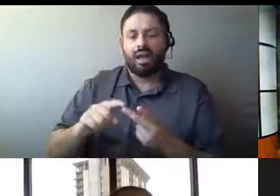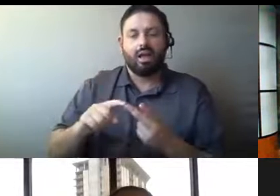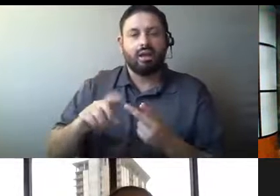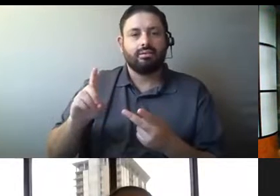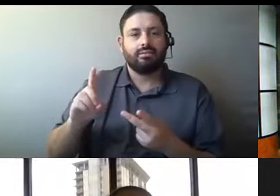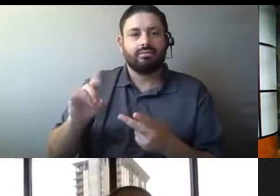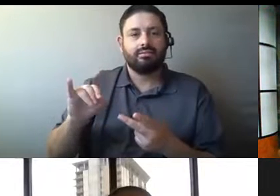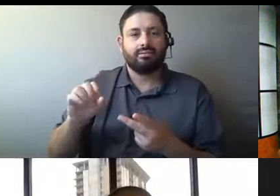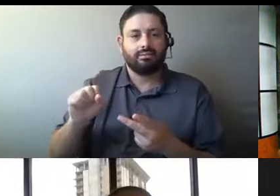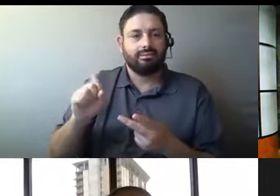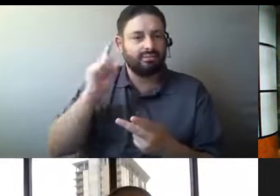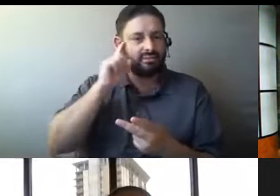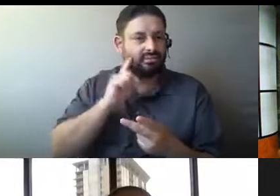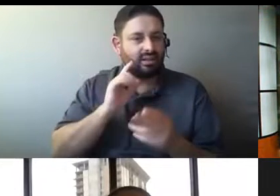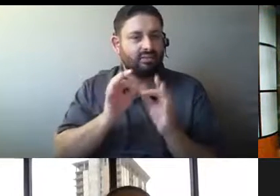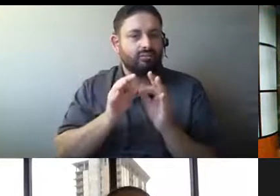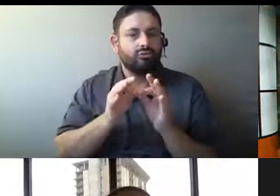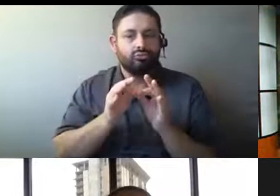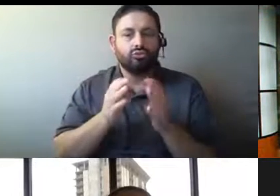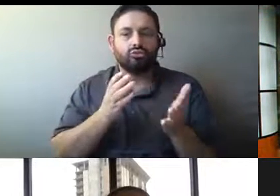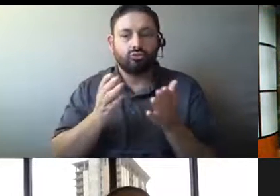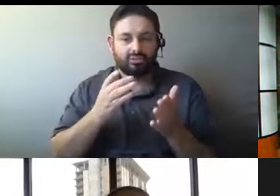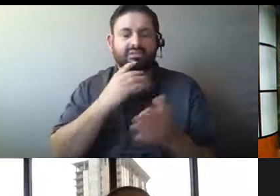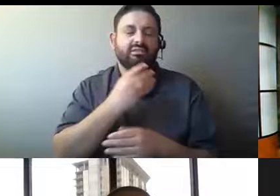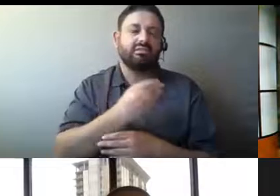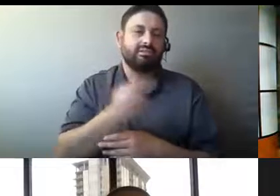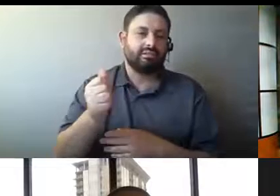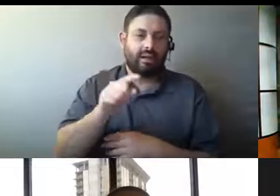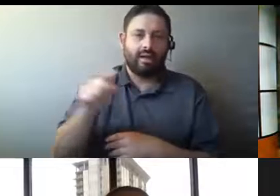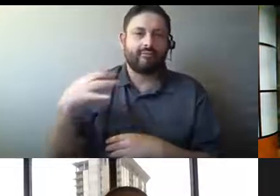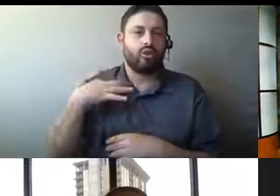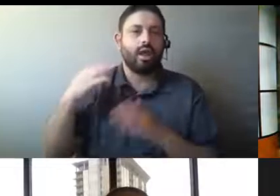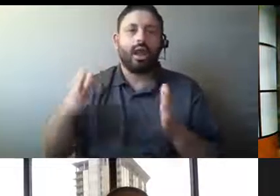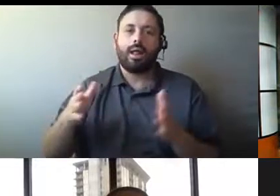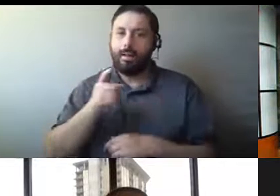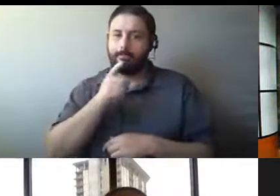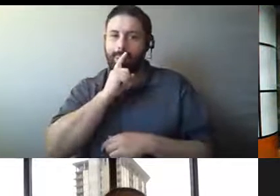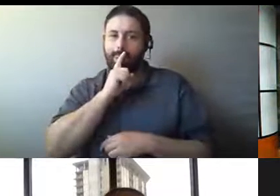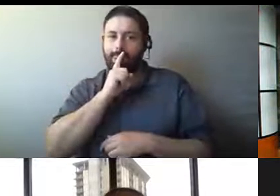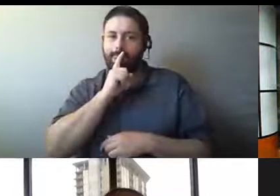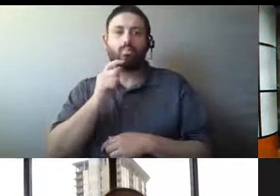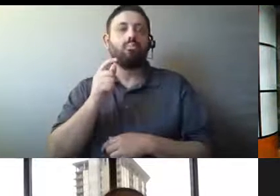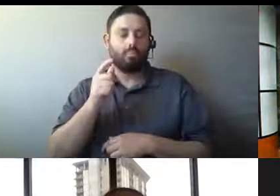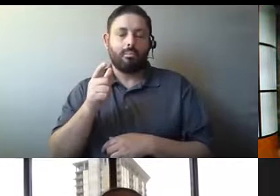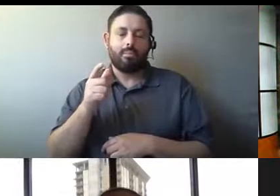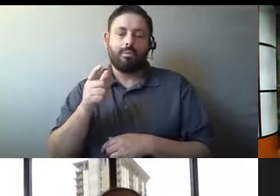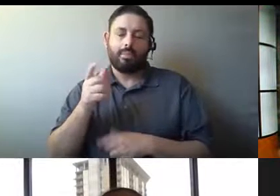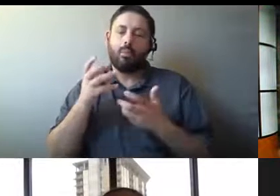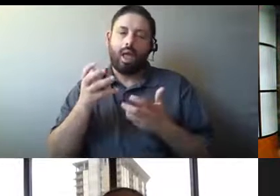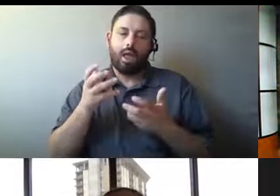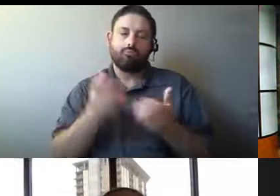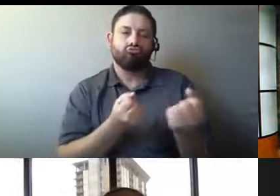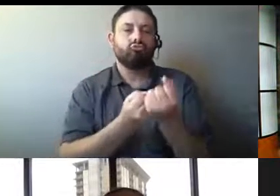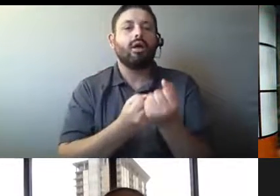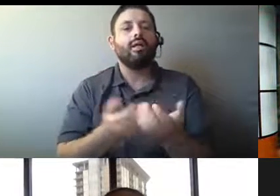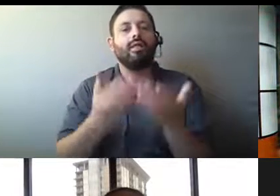and several candidates citywide, even knowing they would not be publicly recognized for this gift, who chose to support the effort tonight. Thank